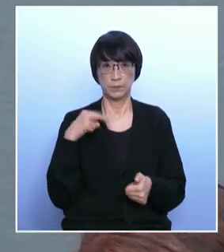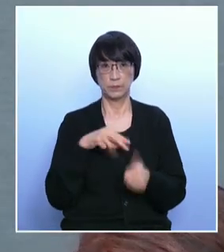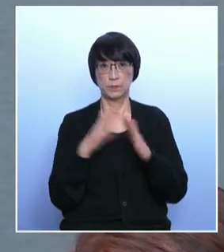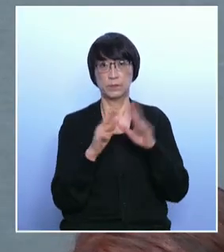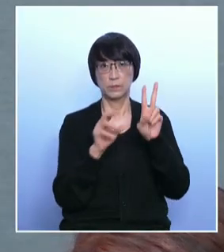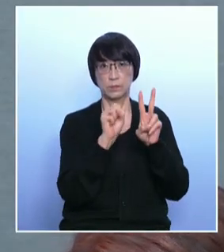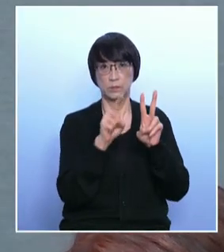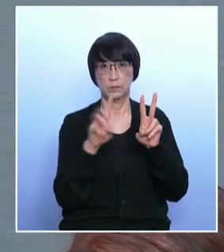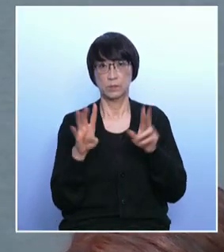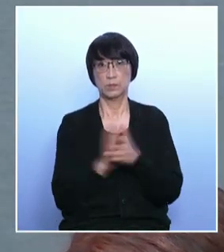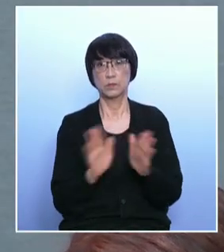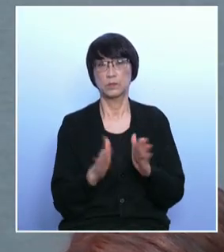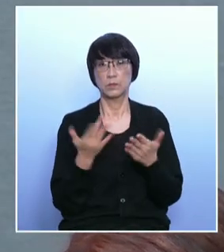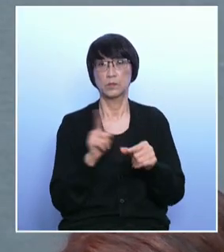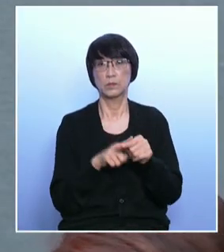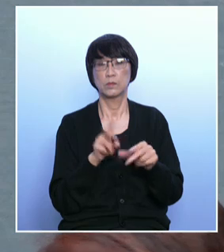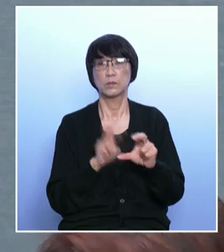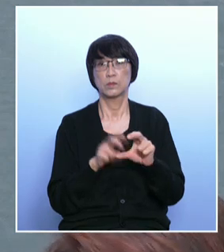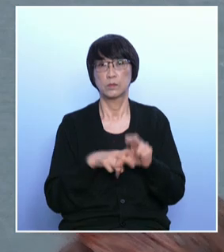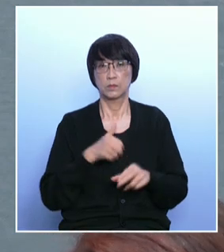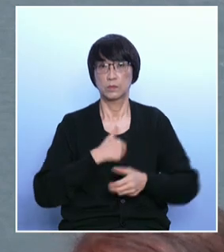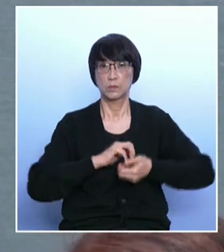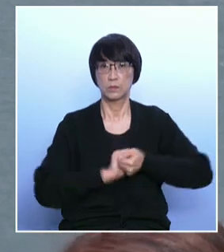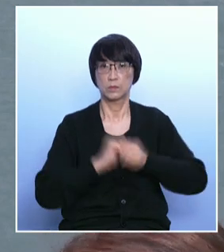you. In 2014,